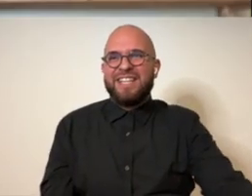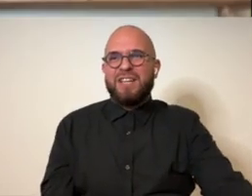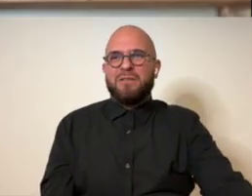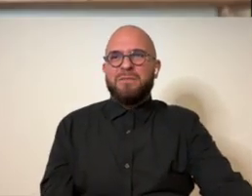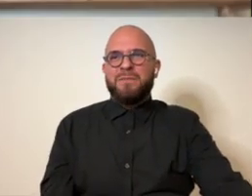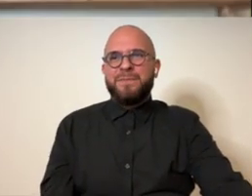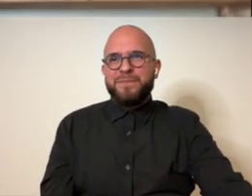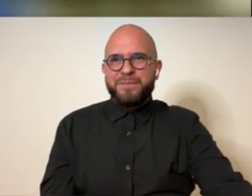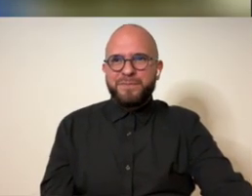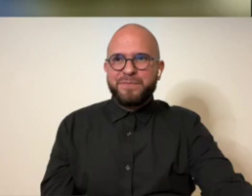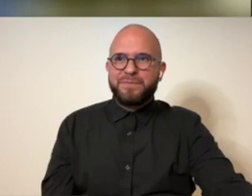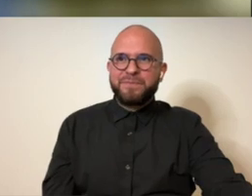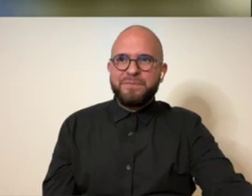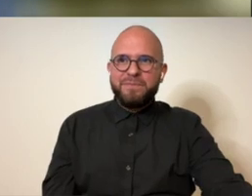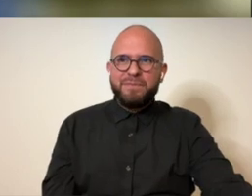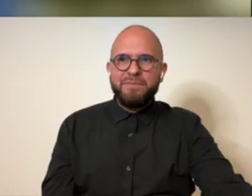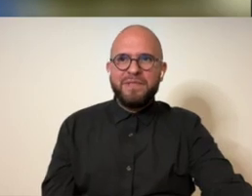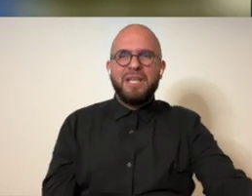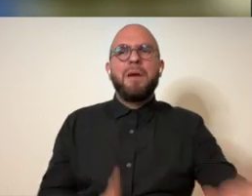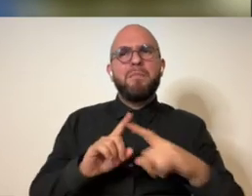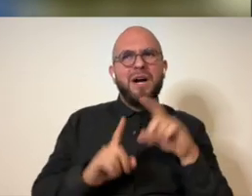trauma.